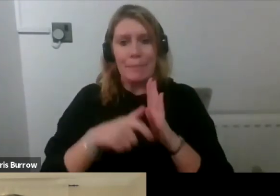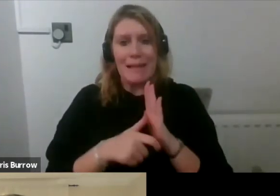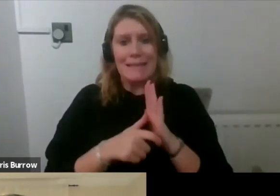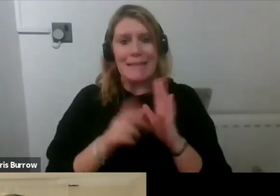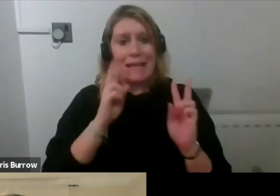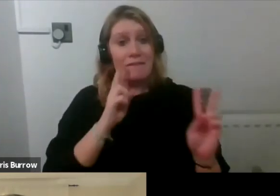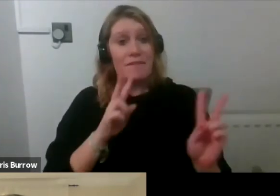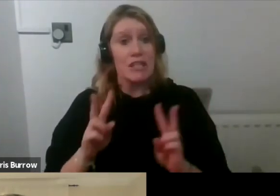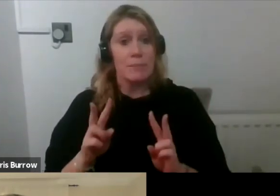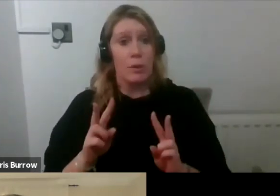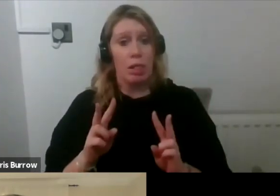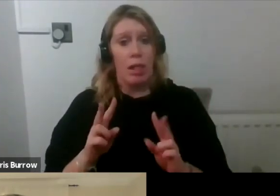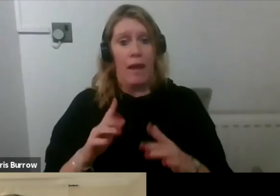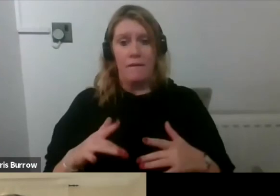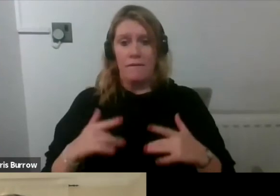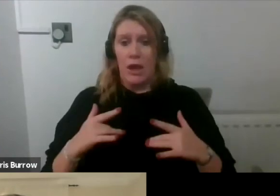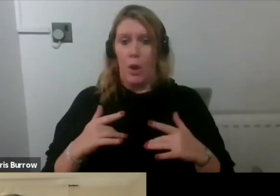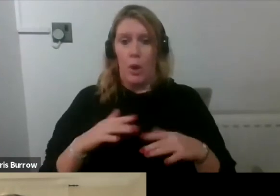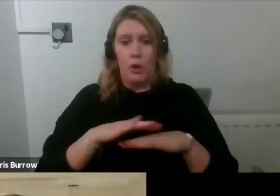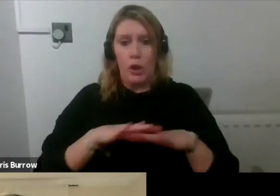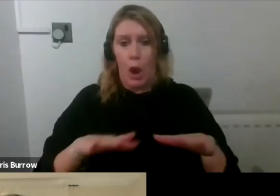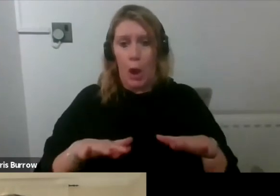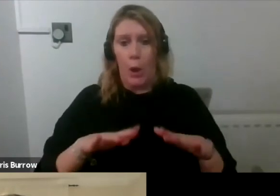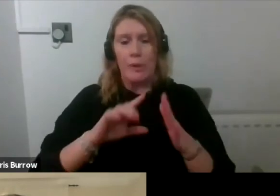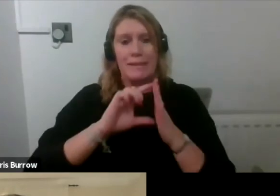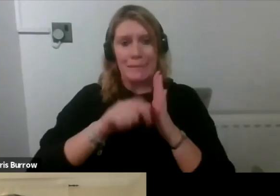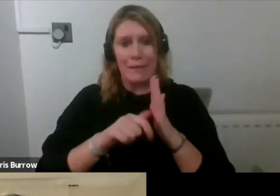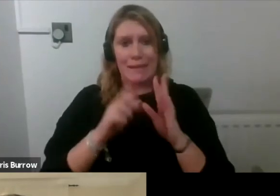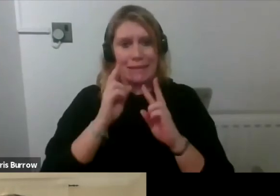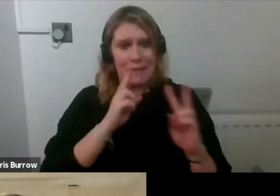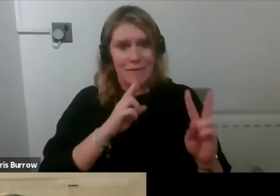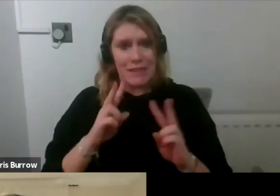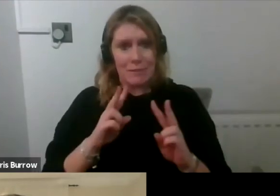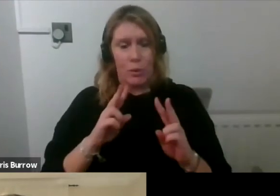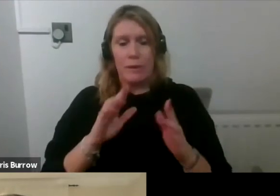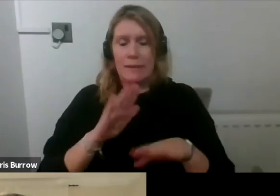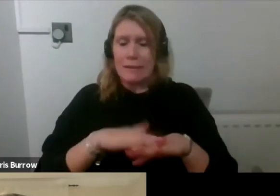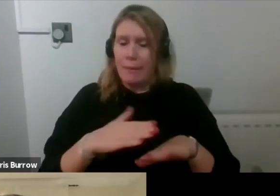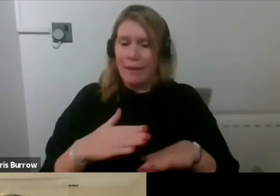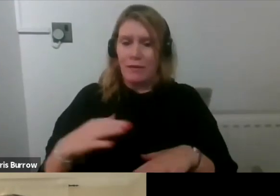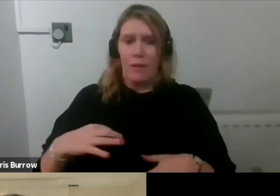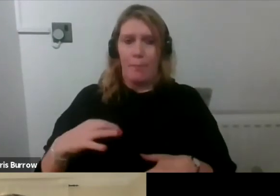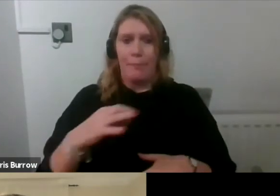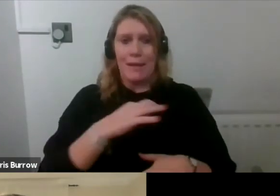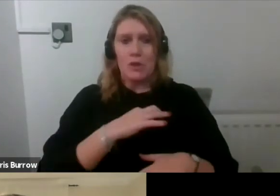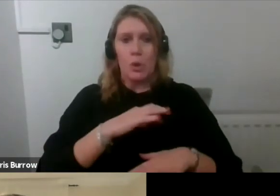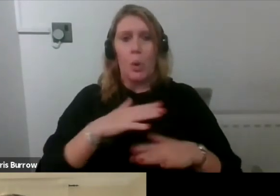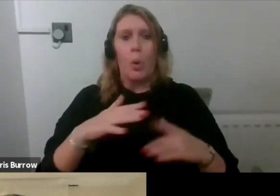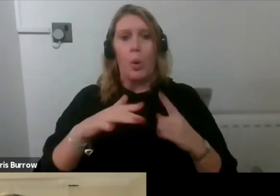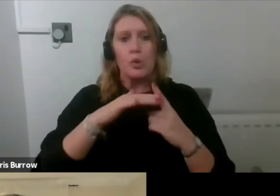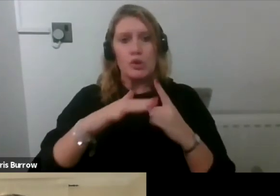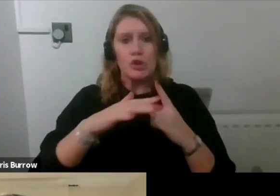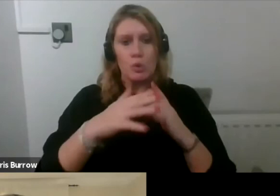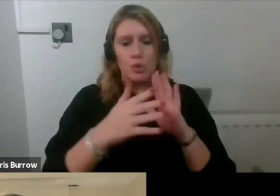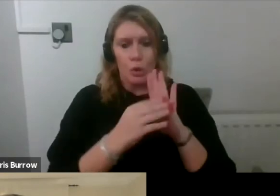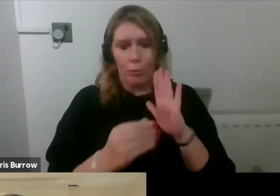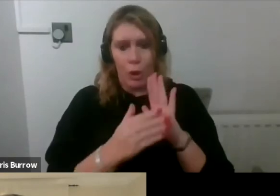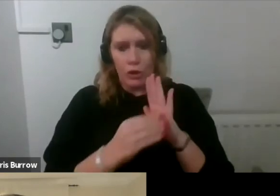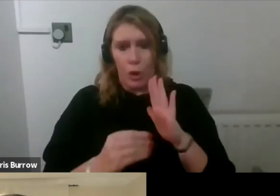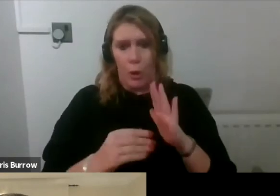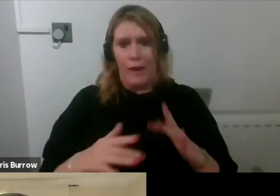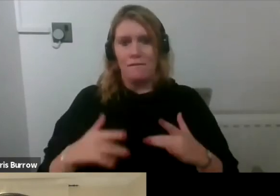disability is actually visible, whether you use a medical model or a social model. But it's very interesting when you adjust a